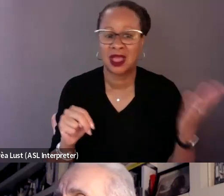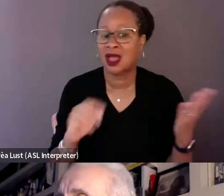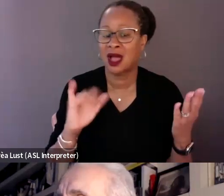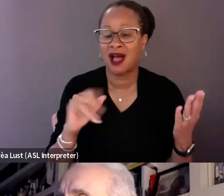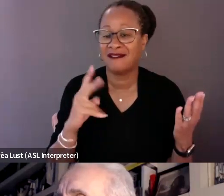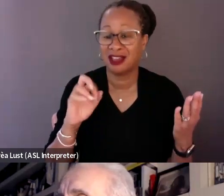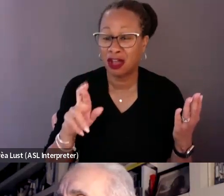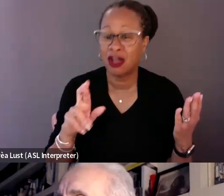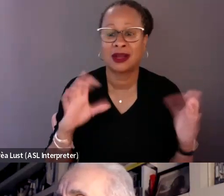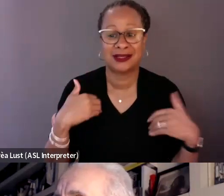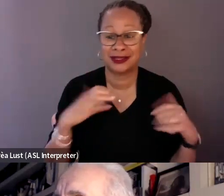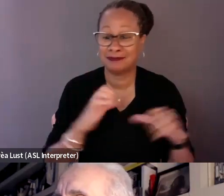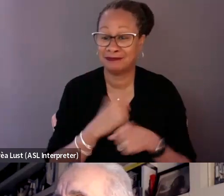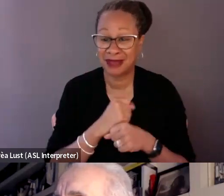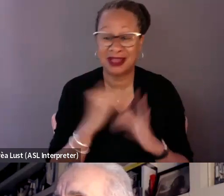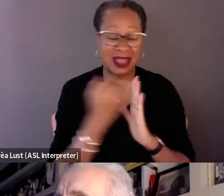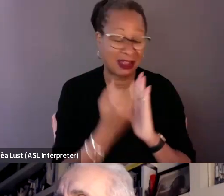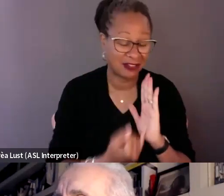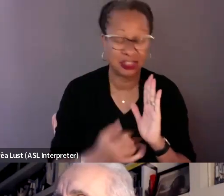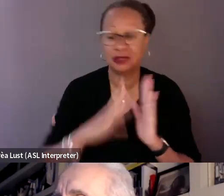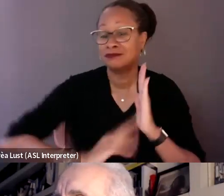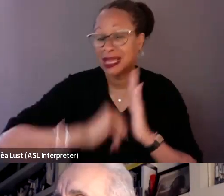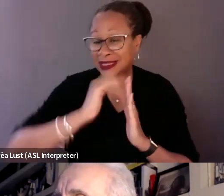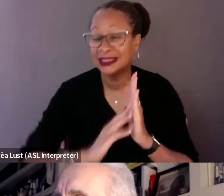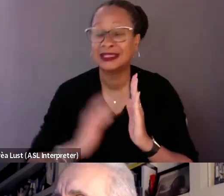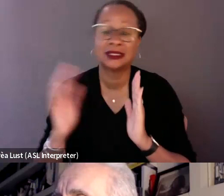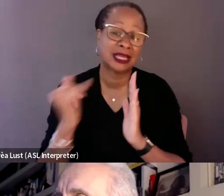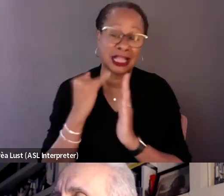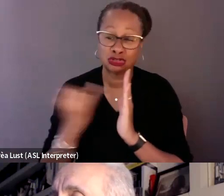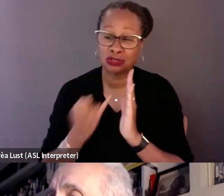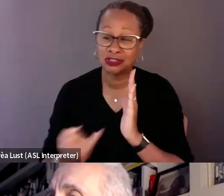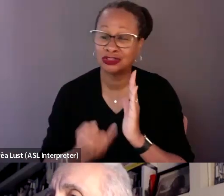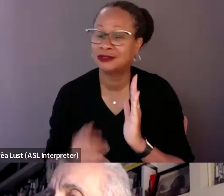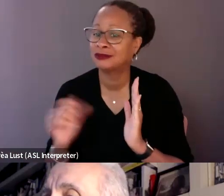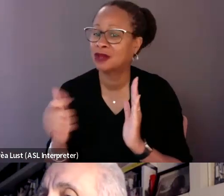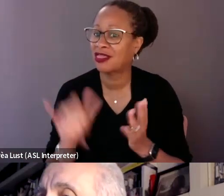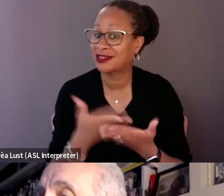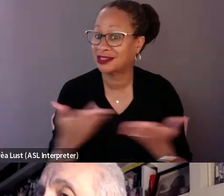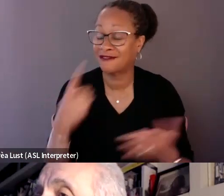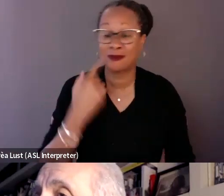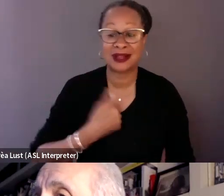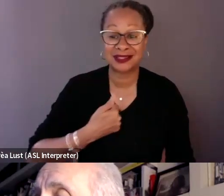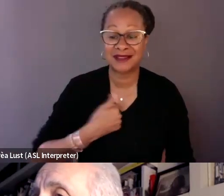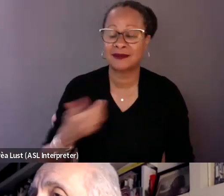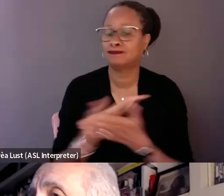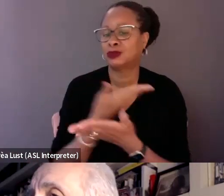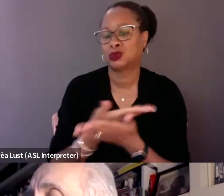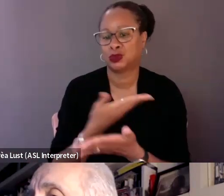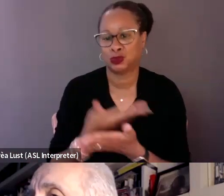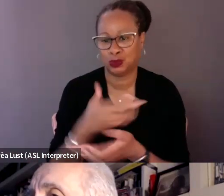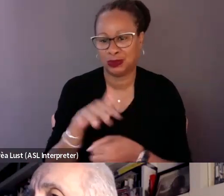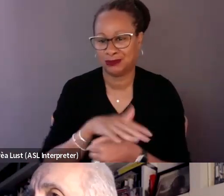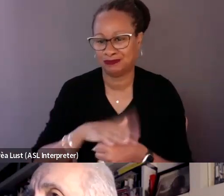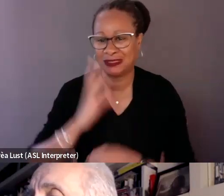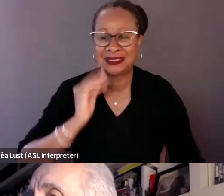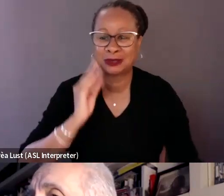animation, illustration, painting, all this stuff. But for me, it was a new